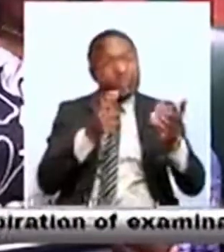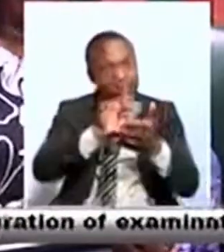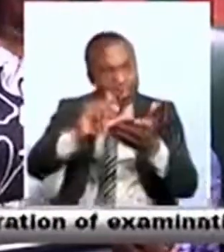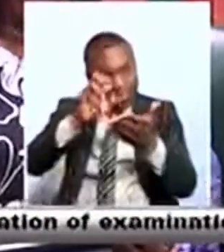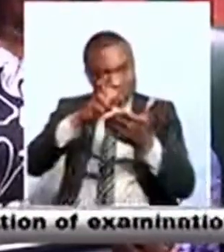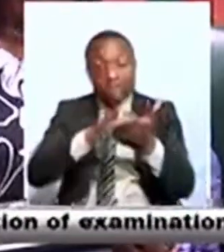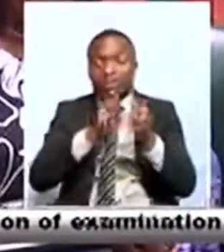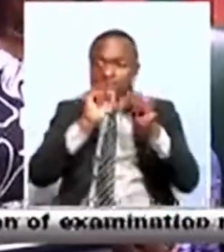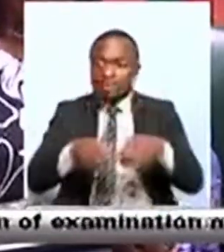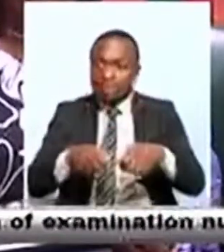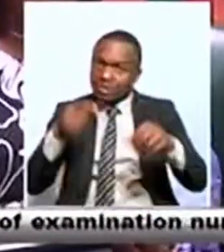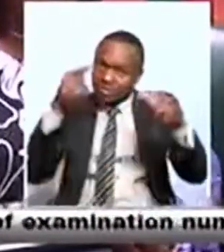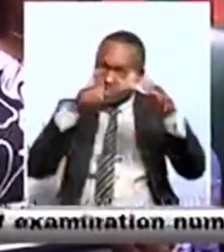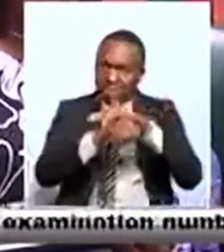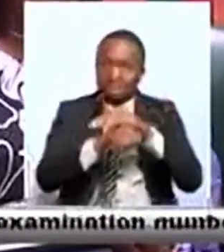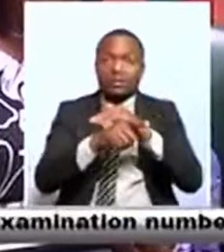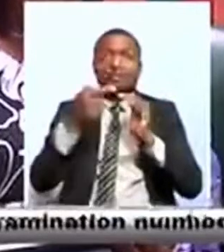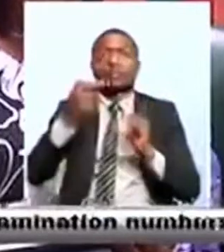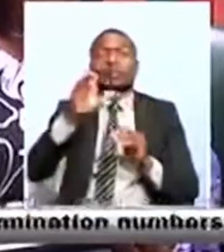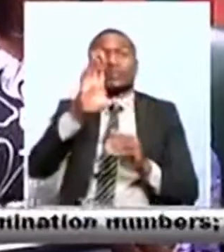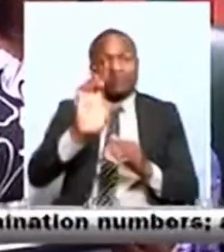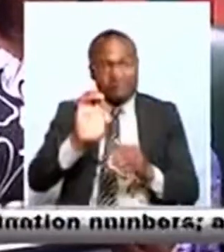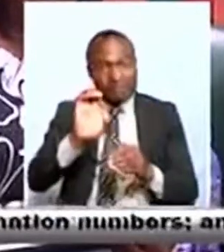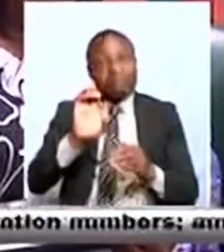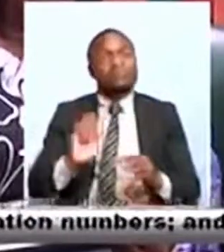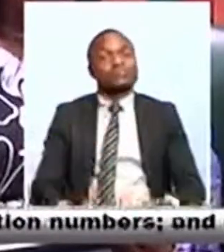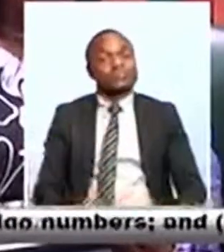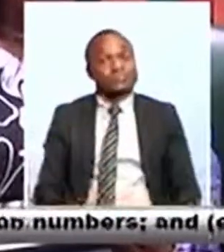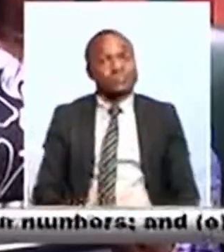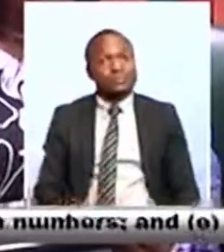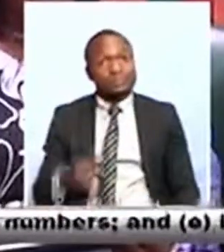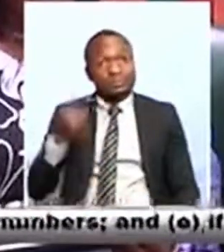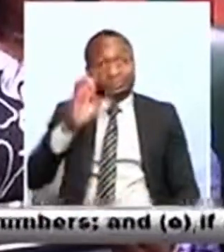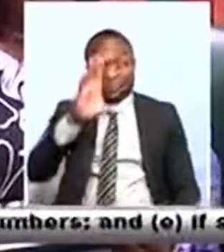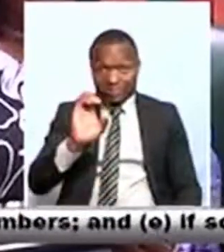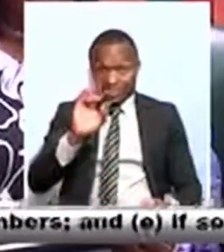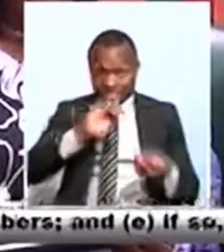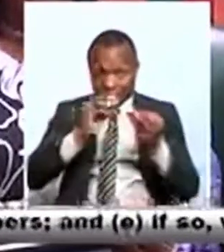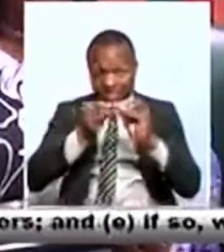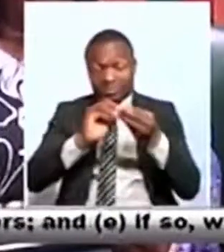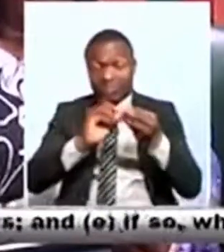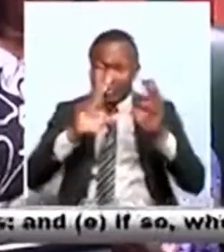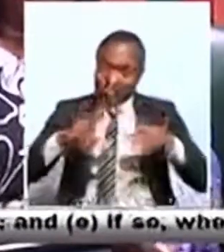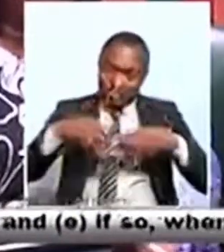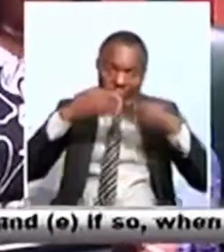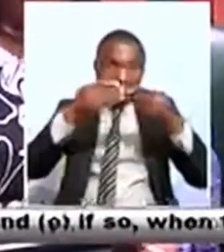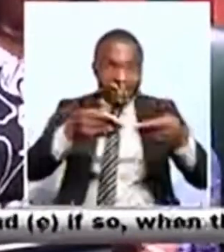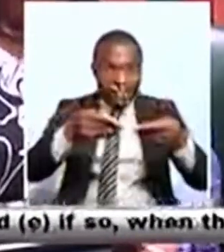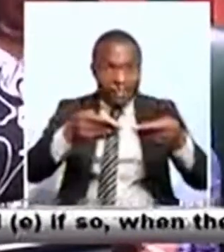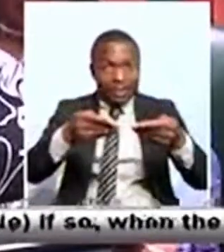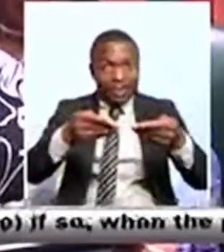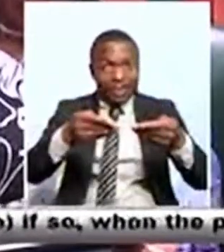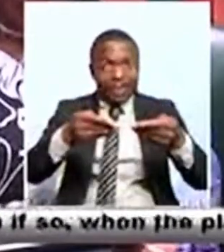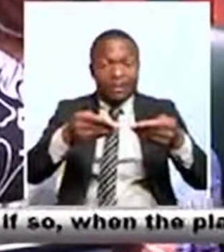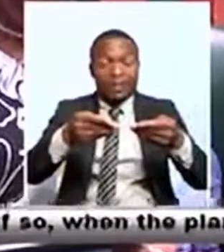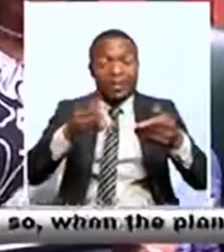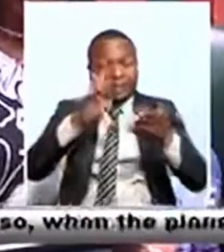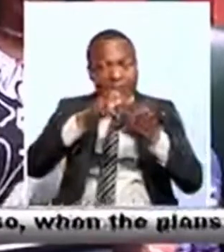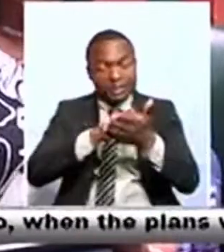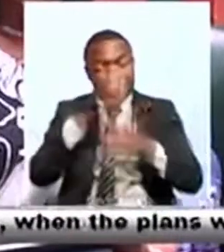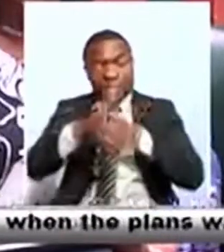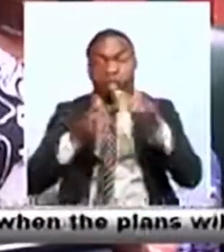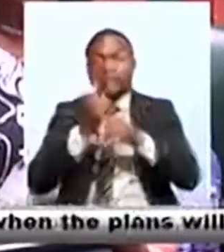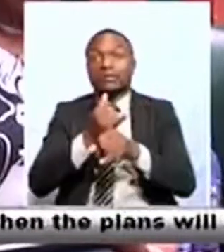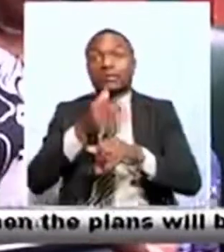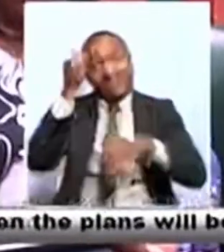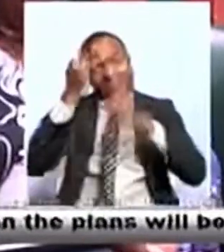enter for the General Certificate of Education examination. The GCE number is issued in the examination year and expires in the